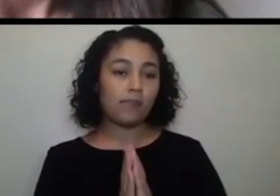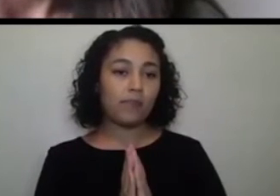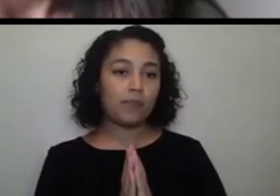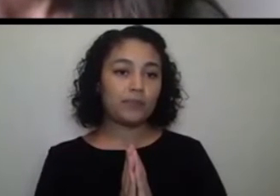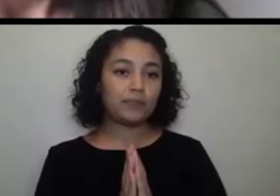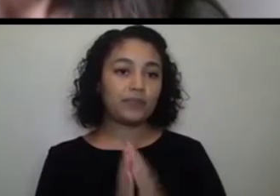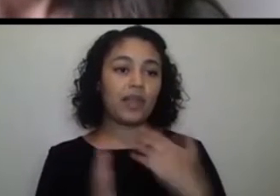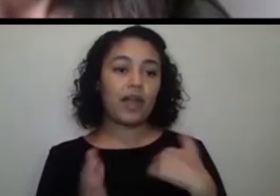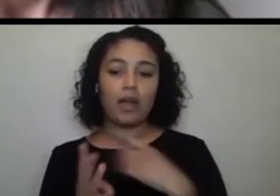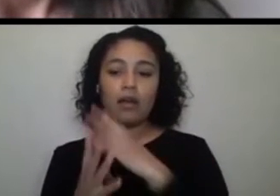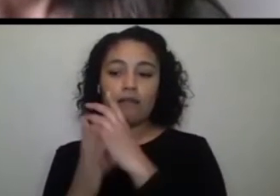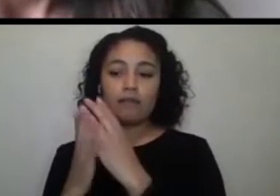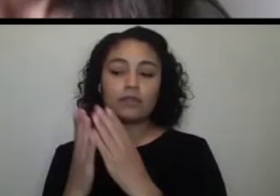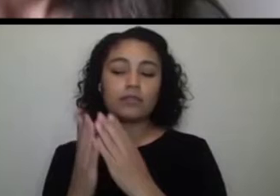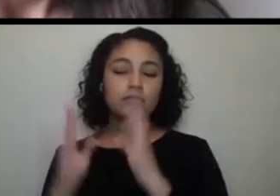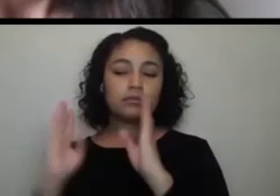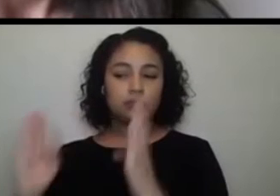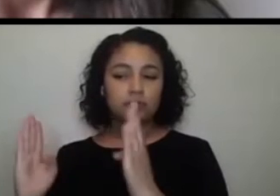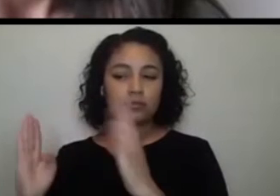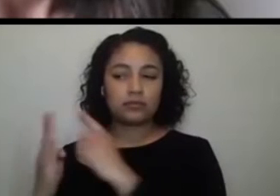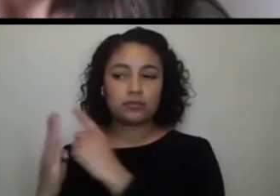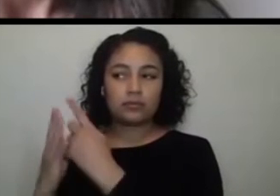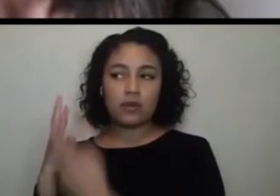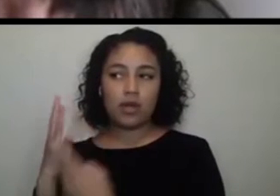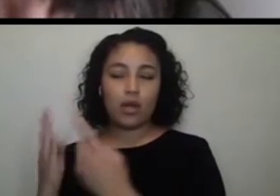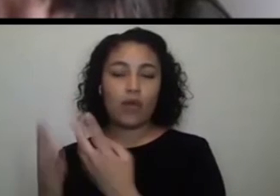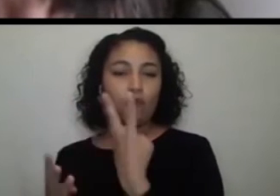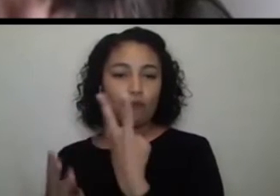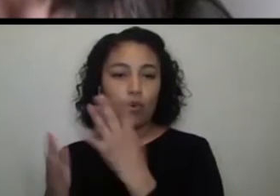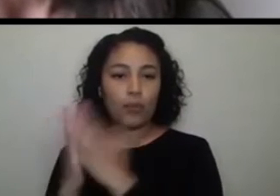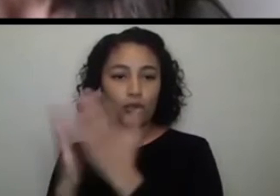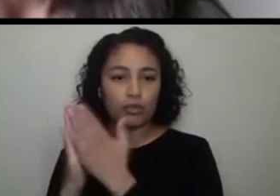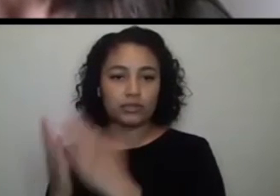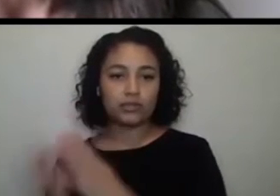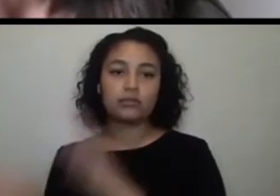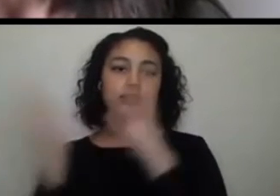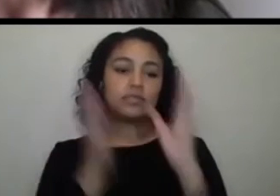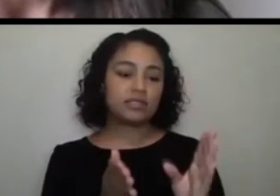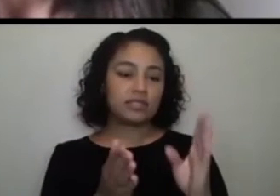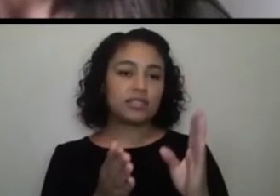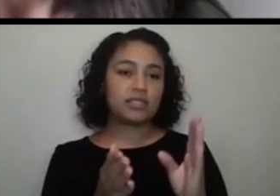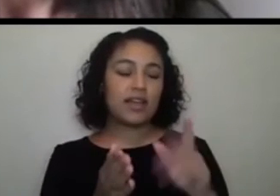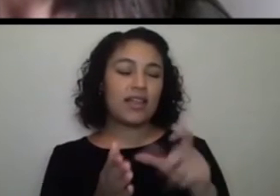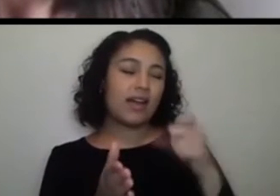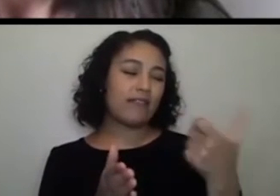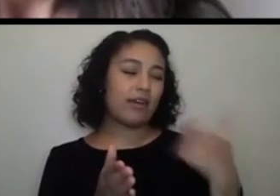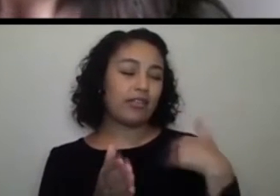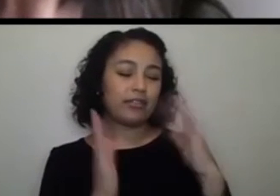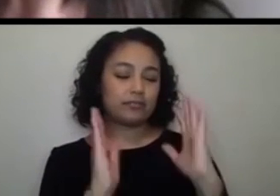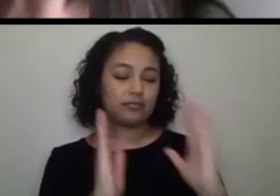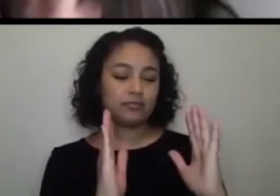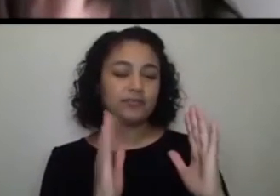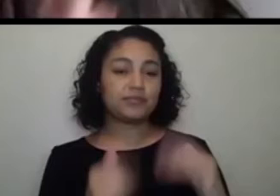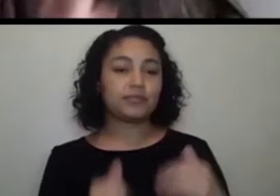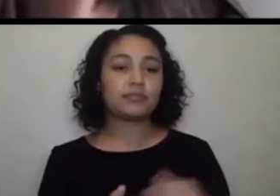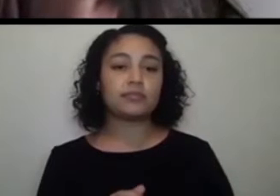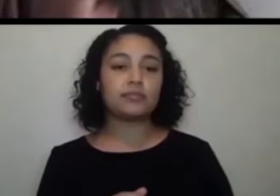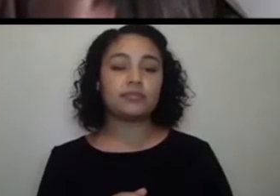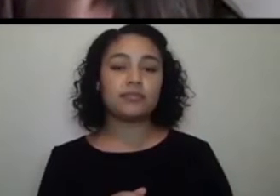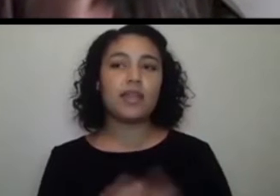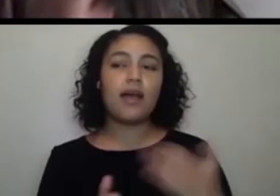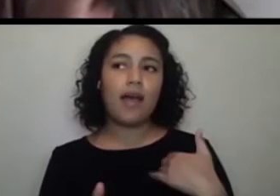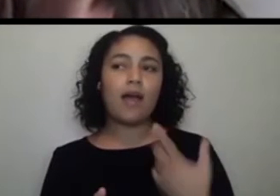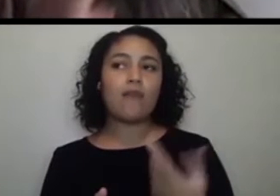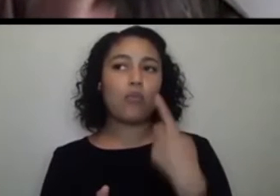other series. There is, if you want to I have a series of books on the 5 senses that